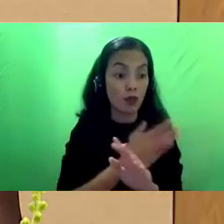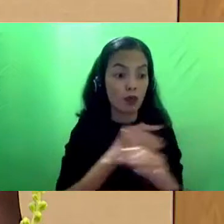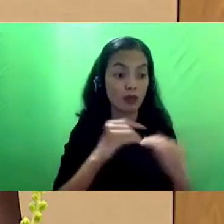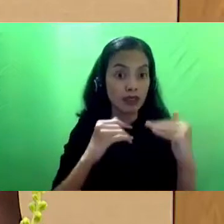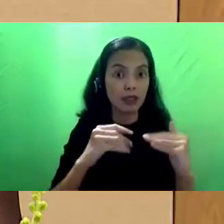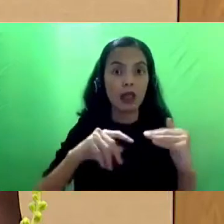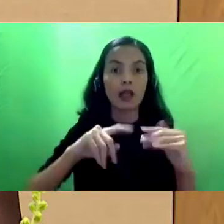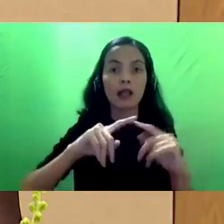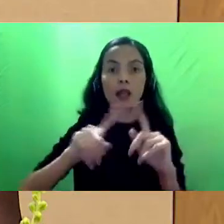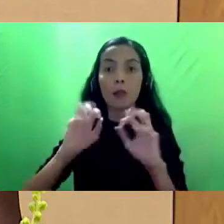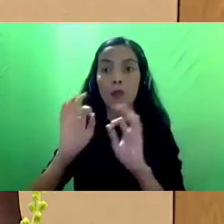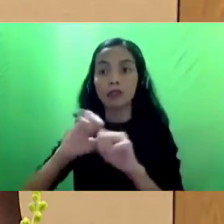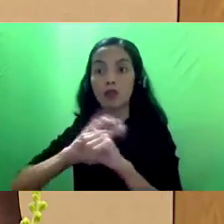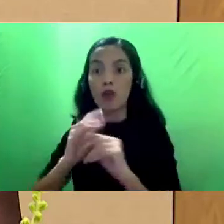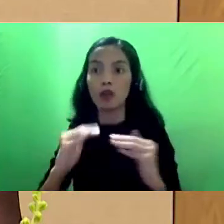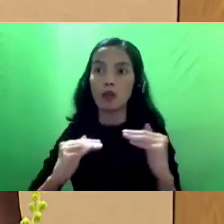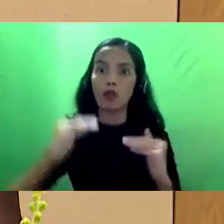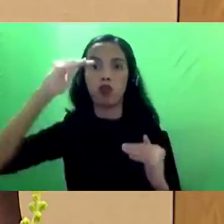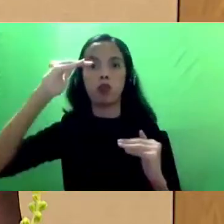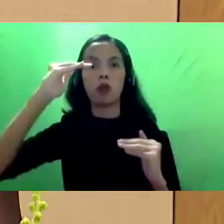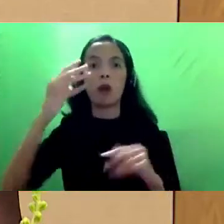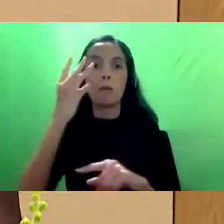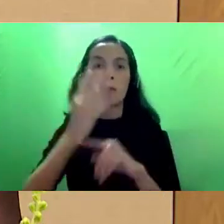actually to in protecting the